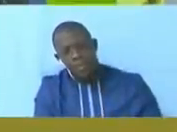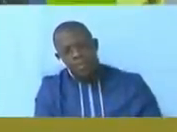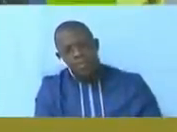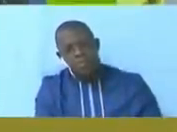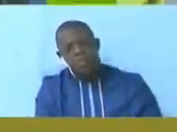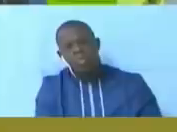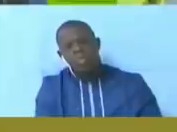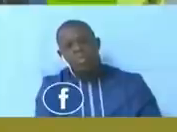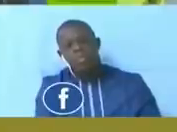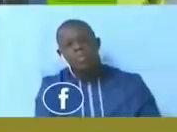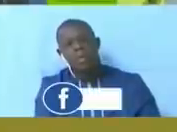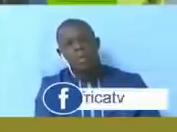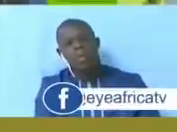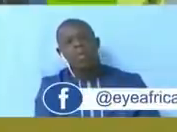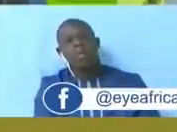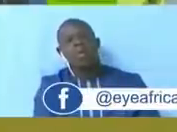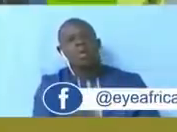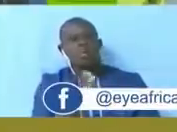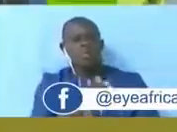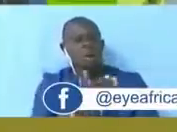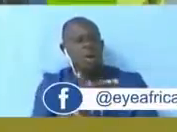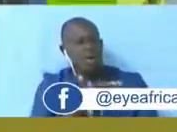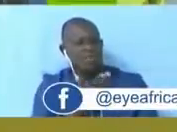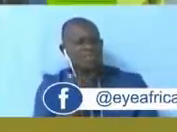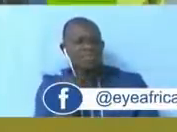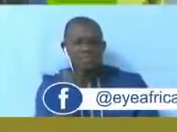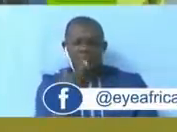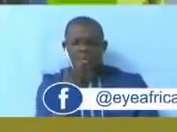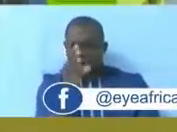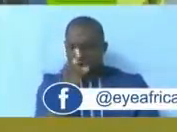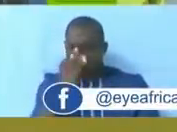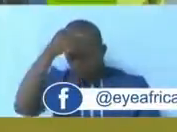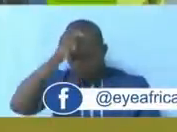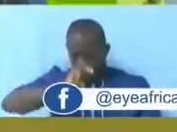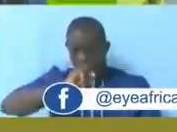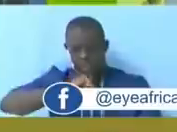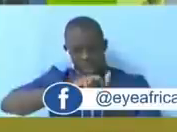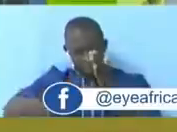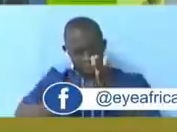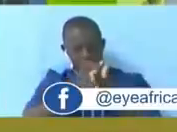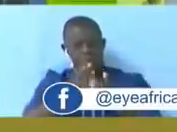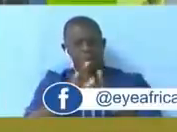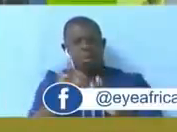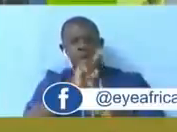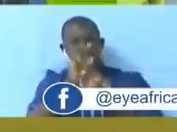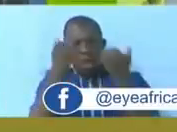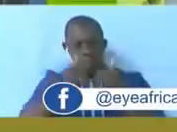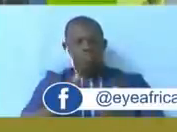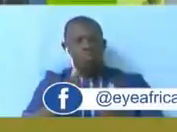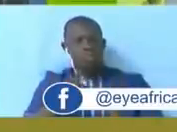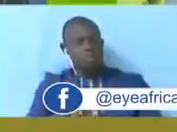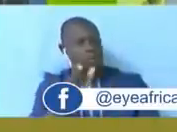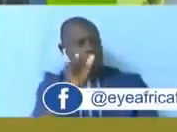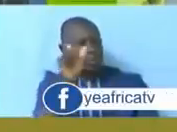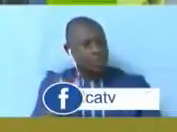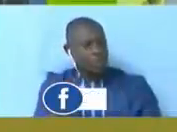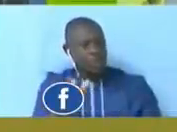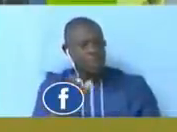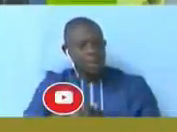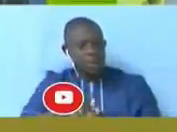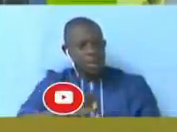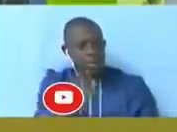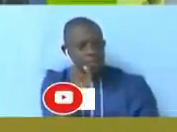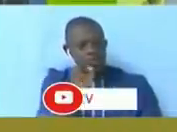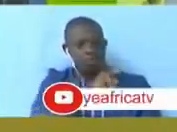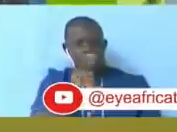There was a request that the police investigate the matter. Kanindo dita lumpu police wala nyempuri ya kuonyi kisikisi. Jesus refused. Esabaji